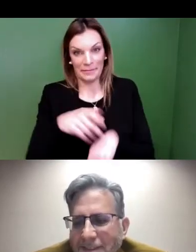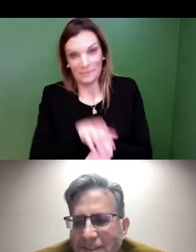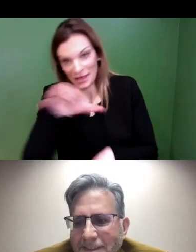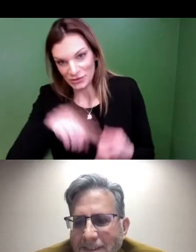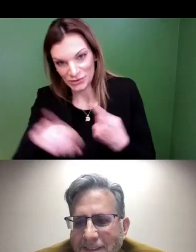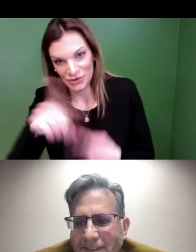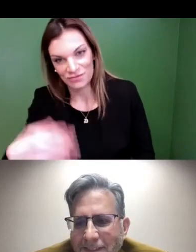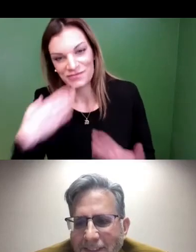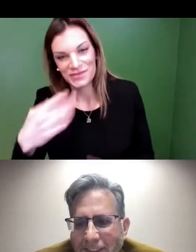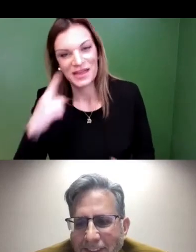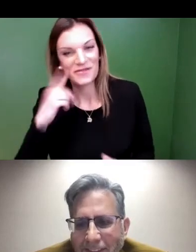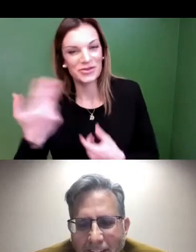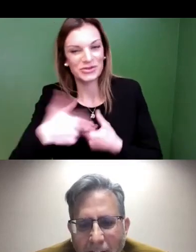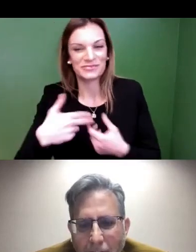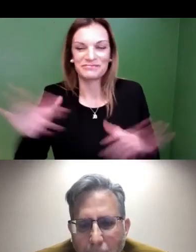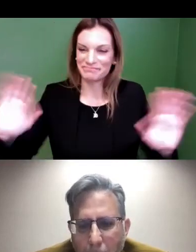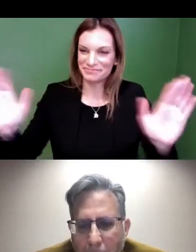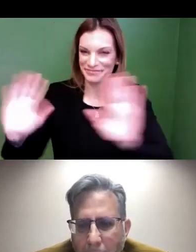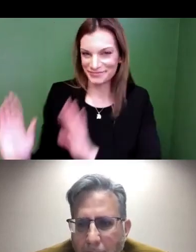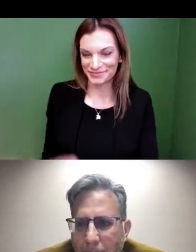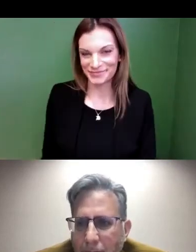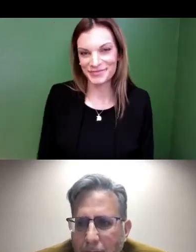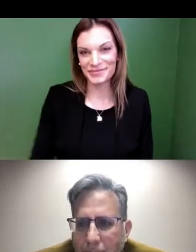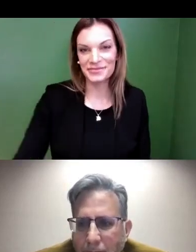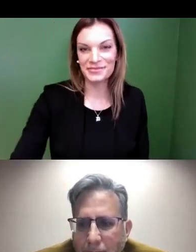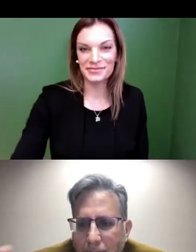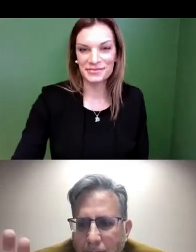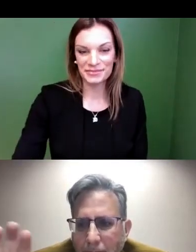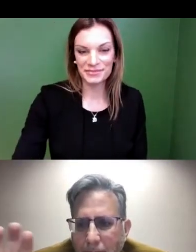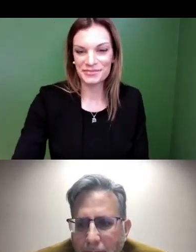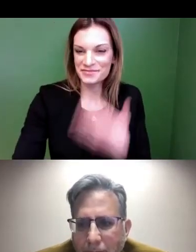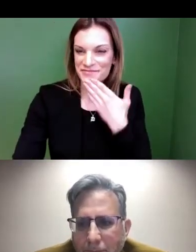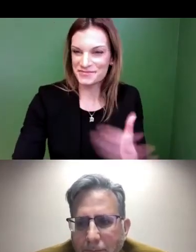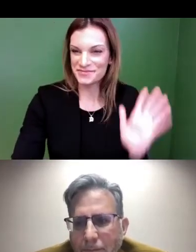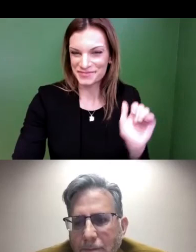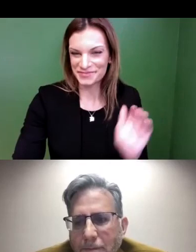thank you all for joining us. Have a good day. Thank Bye-bye. you. Bye-bye now. Thanks.